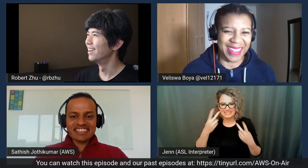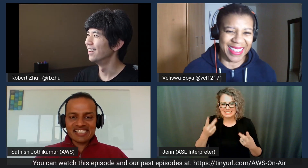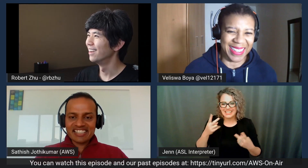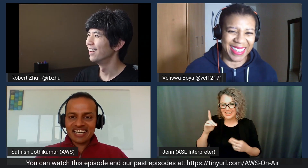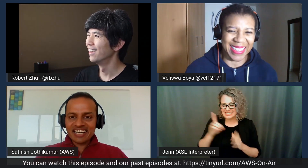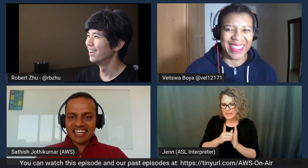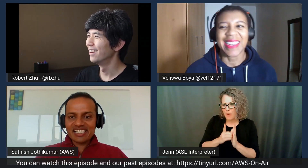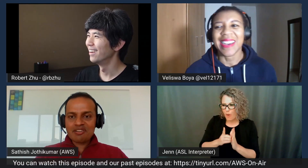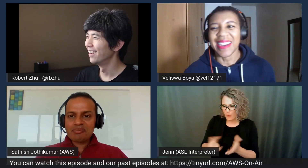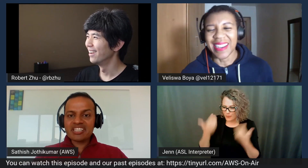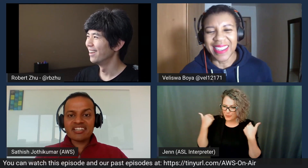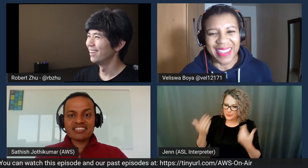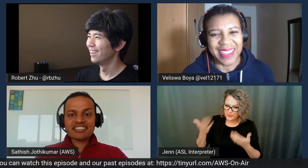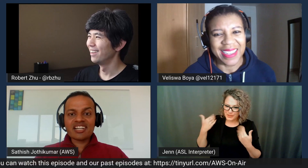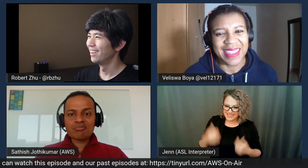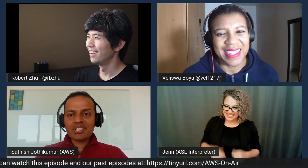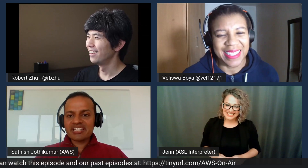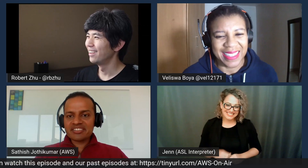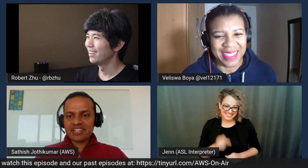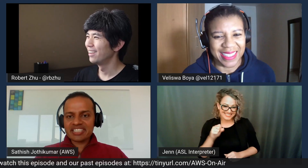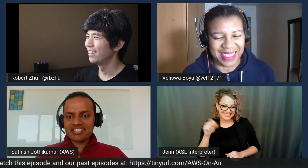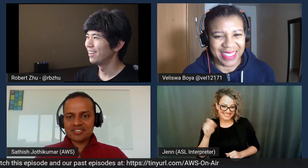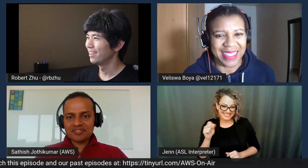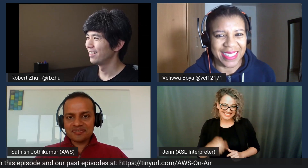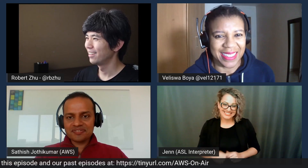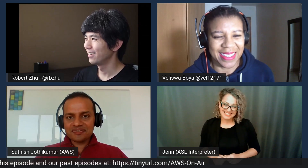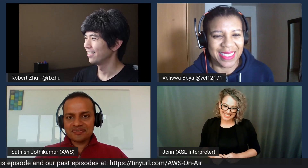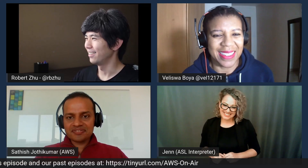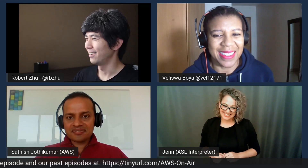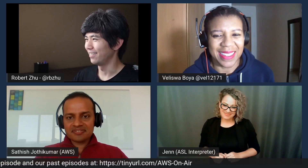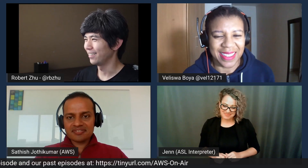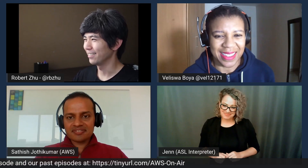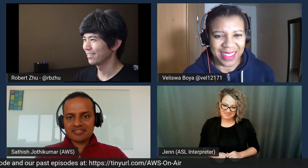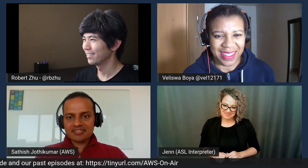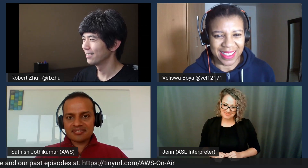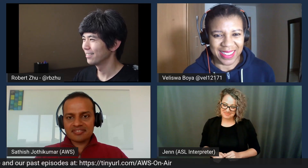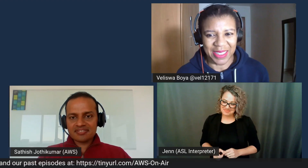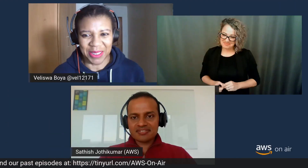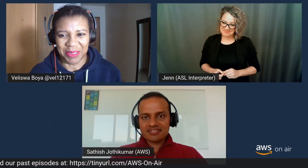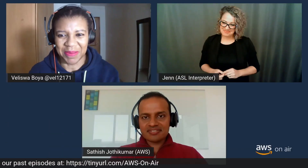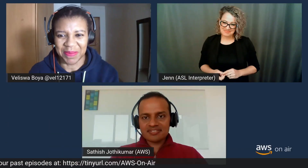Yeah. Certainly. Let me start playing it right now. All right.